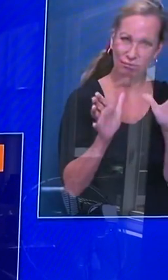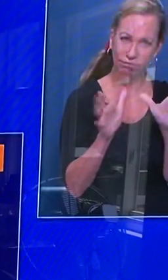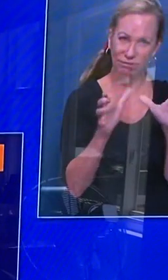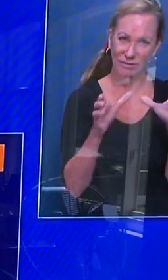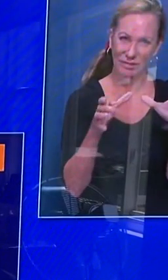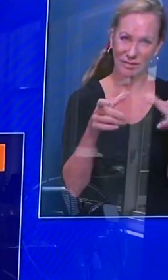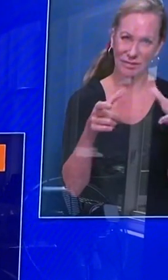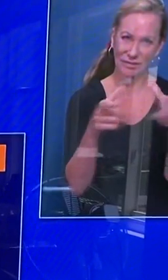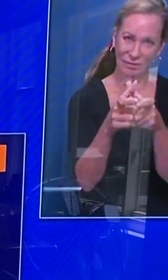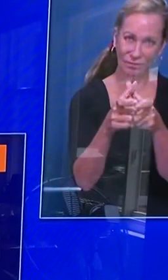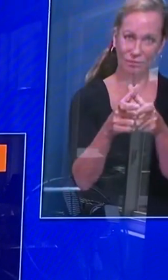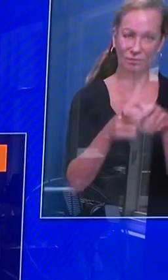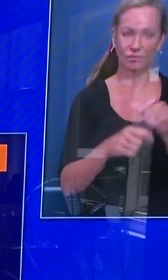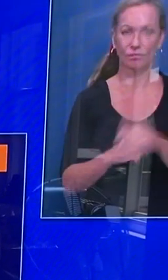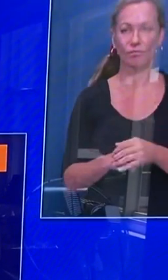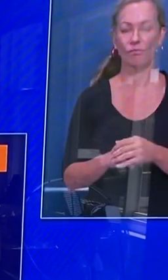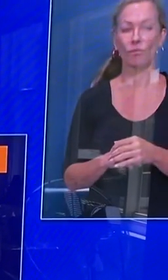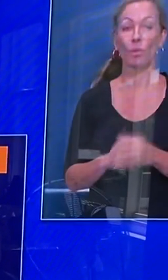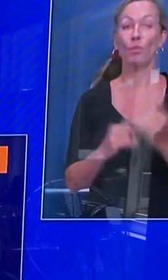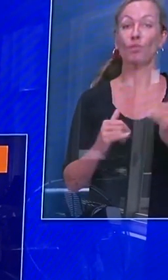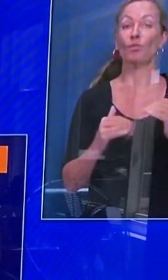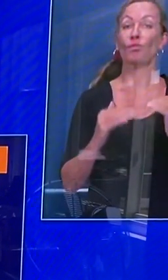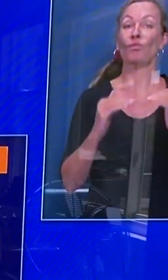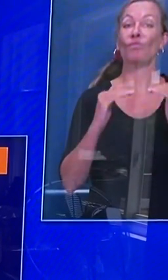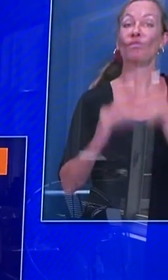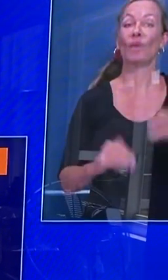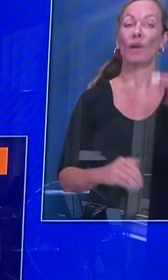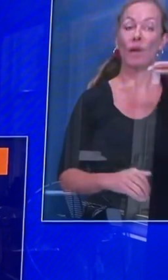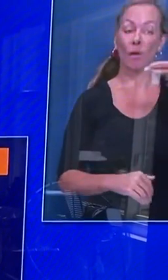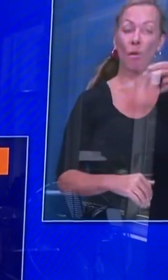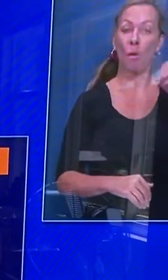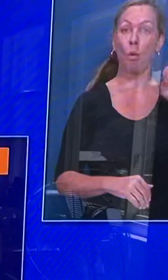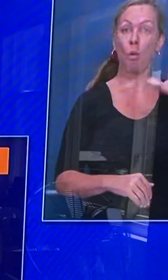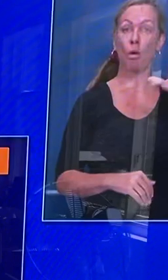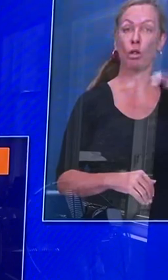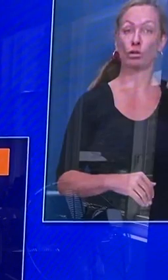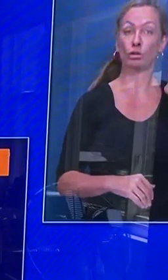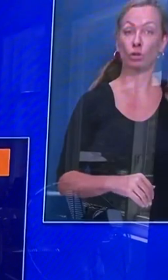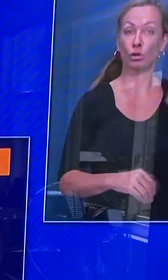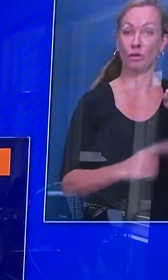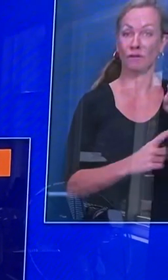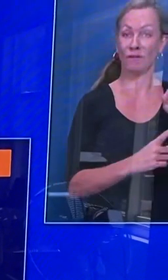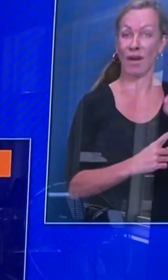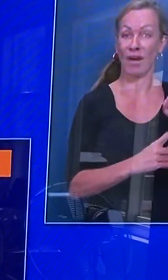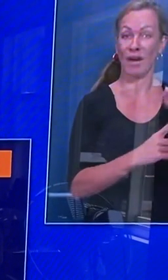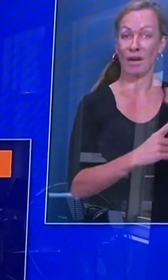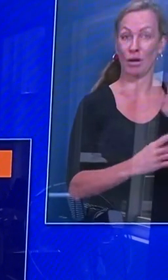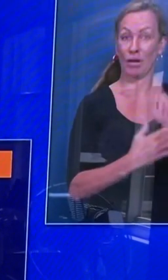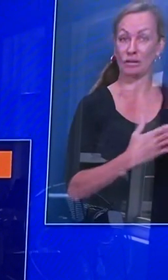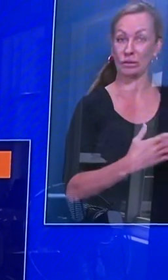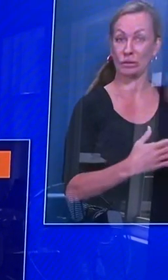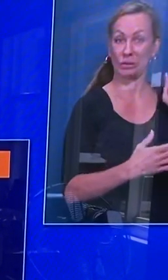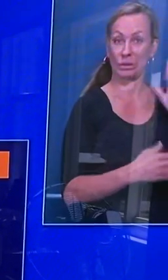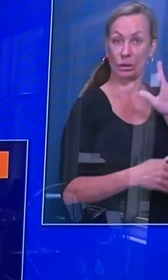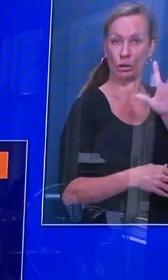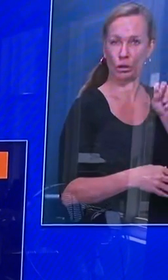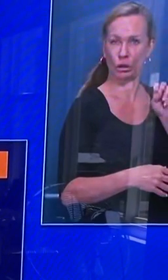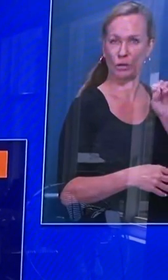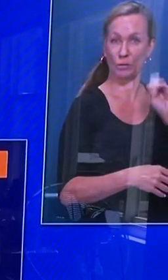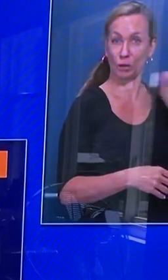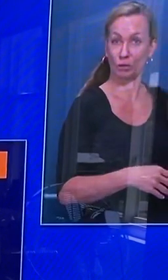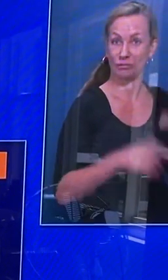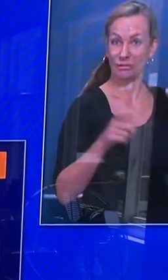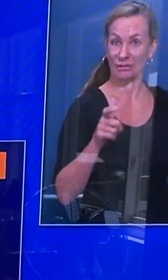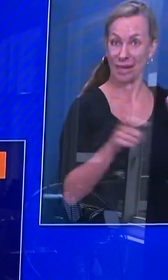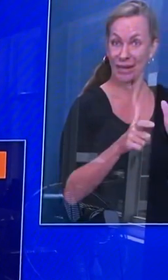The Holzer Fire, accordingly, 30% contained last week. You'll see now 80% contained. And the Ranch Fire